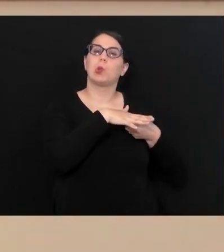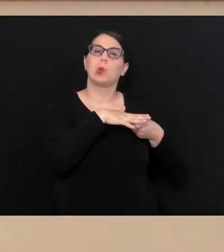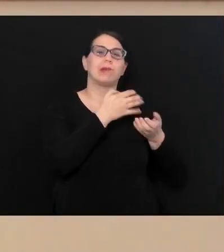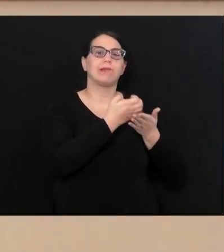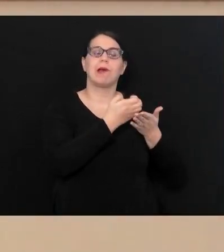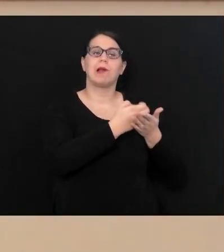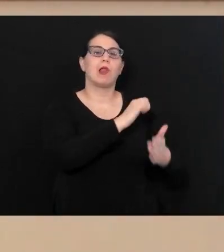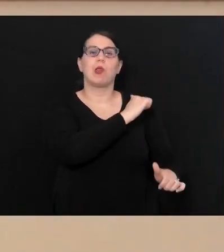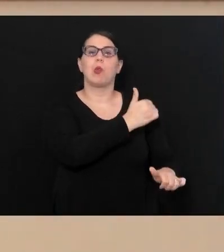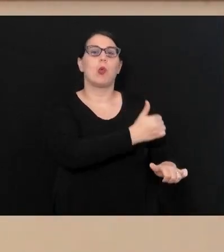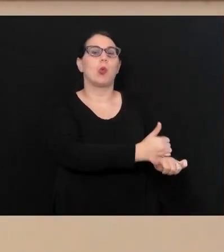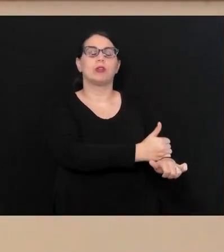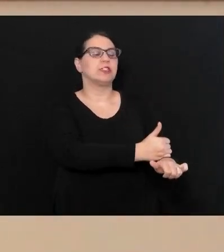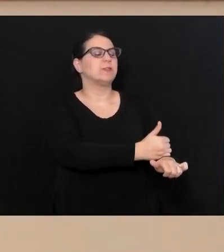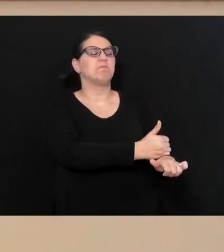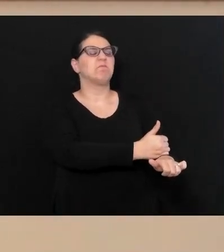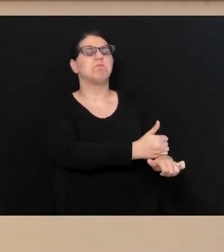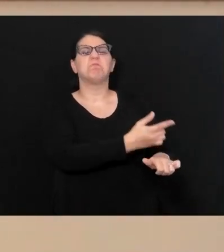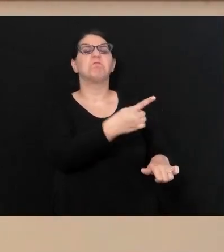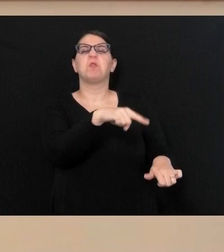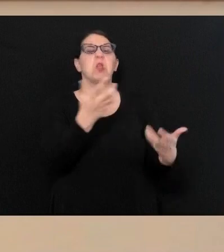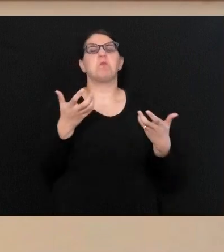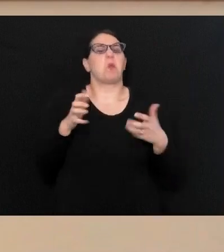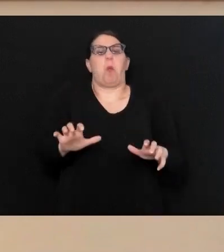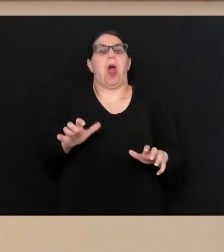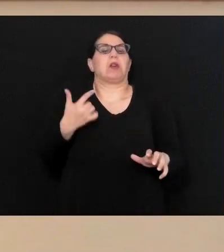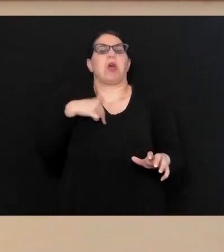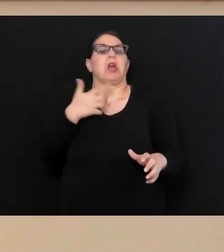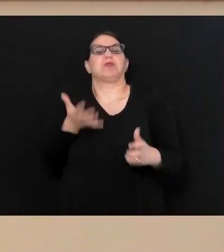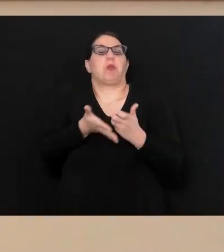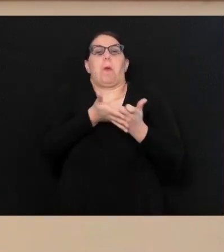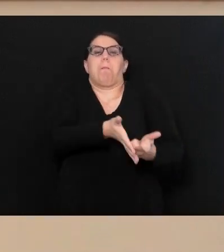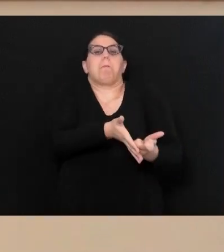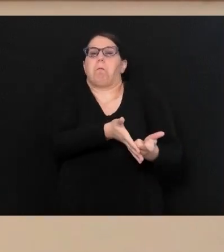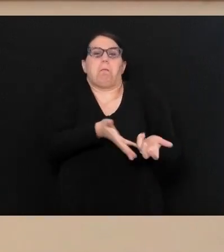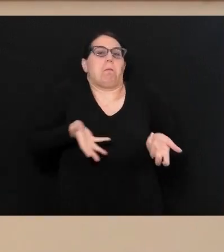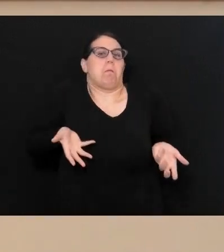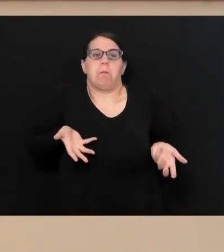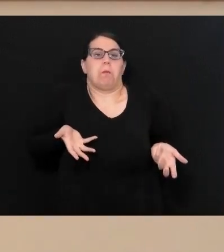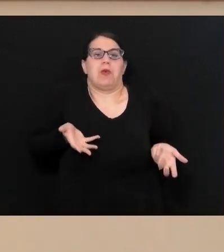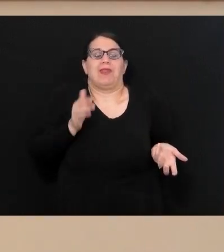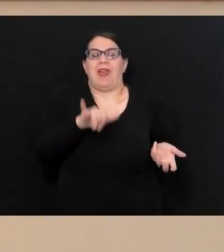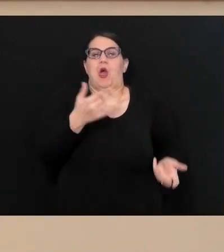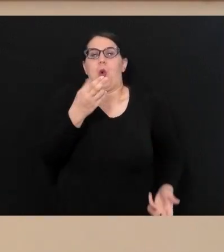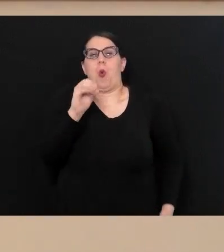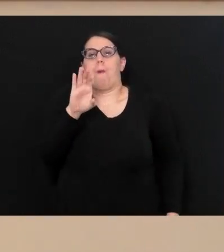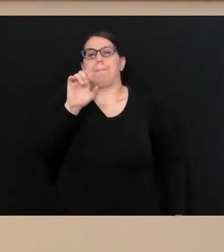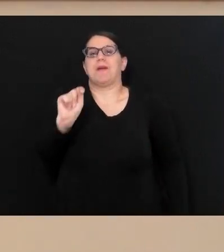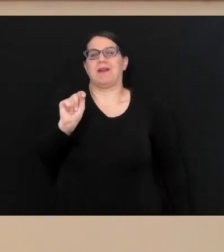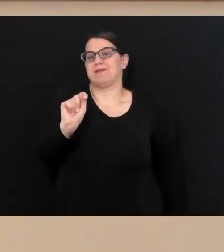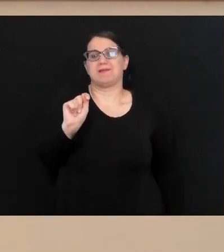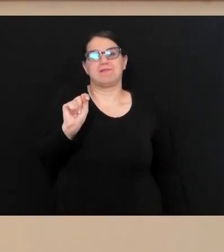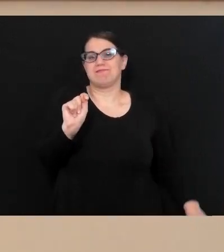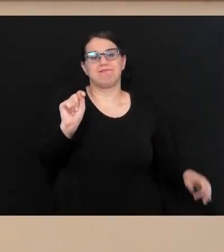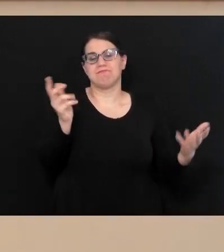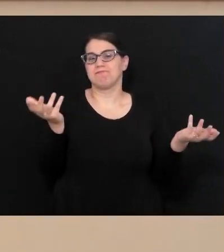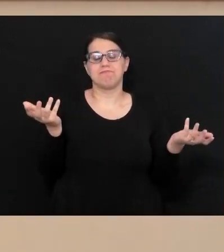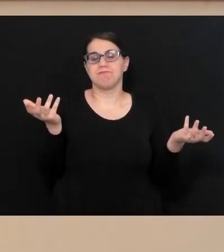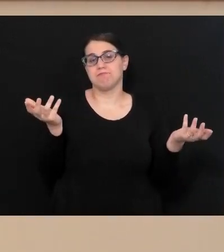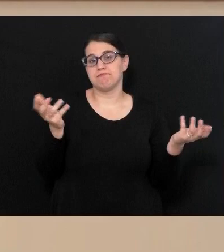longer wanted the National Guard to participate in the efforts at Hobart. We have a